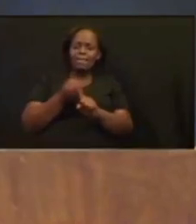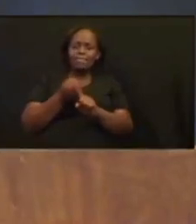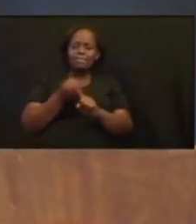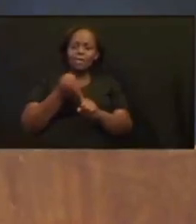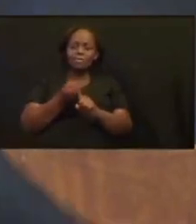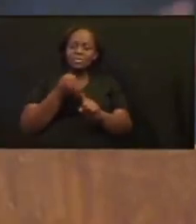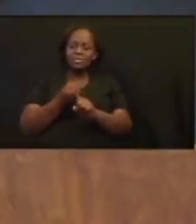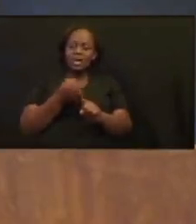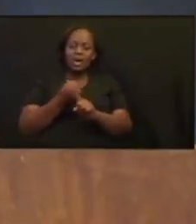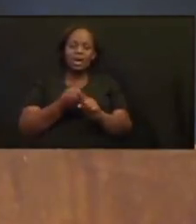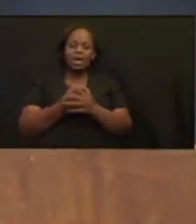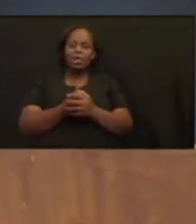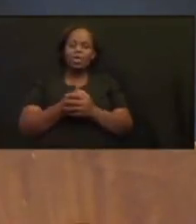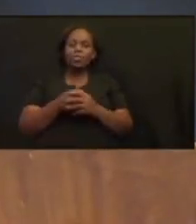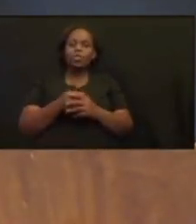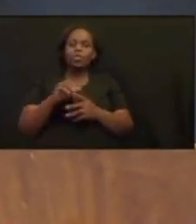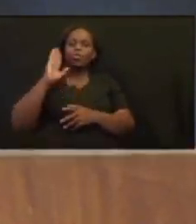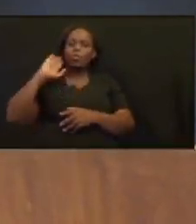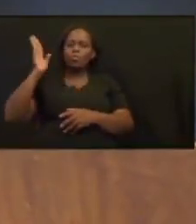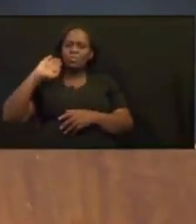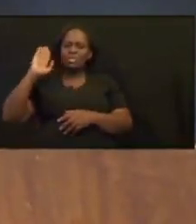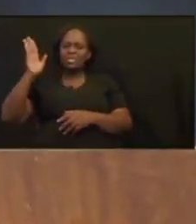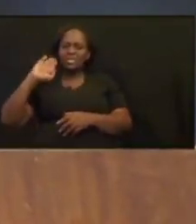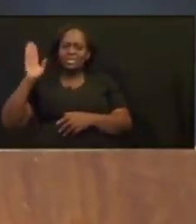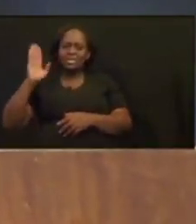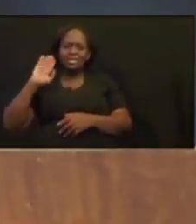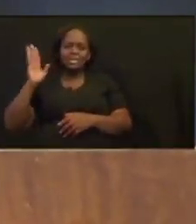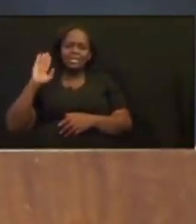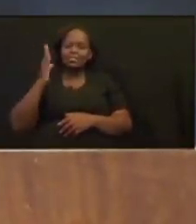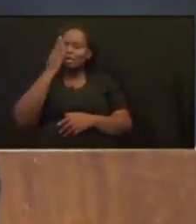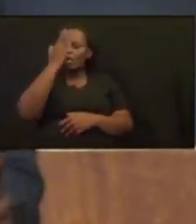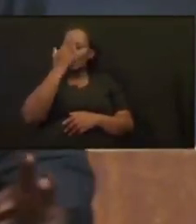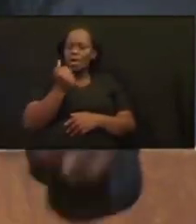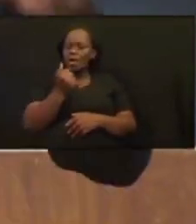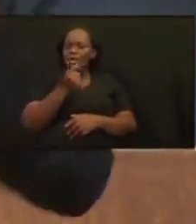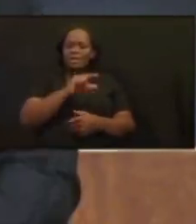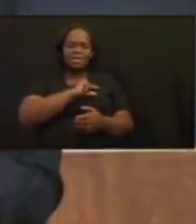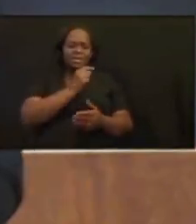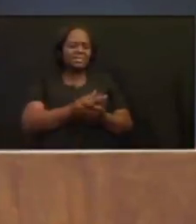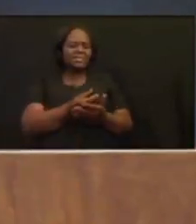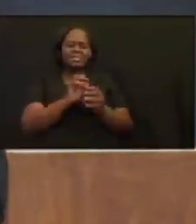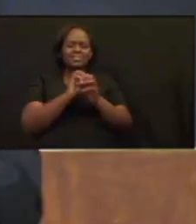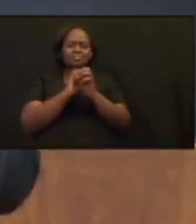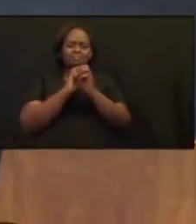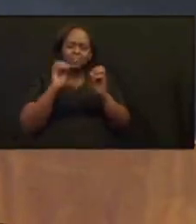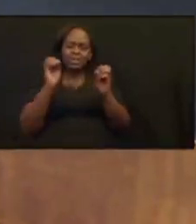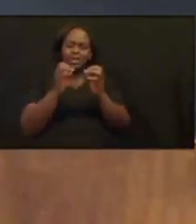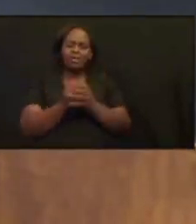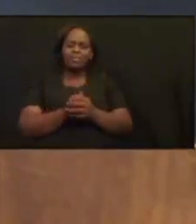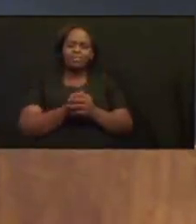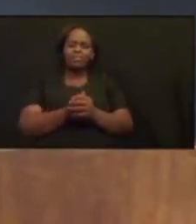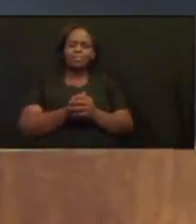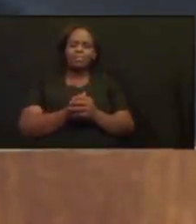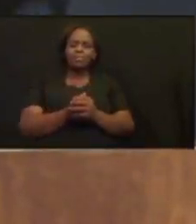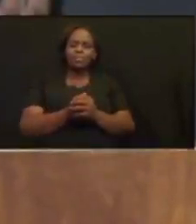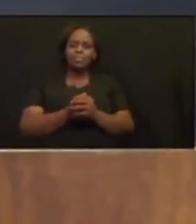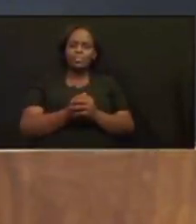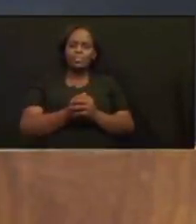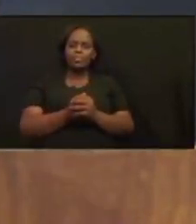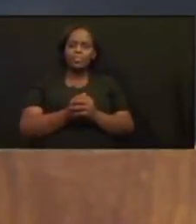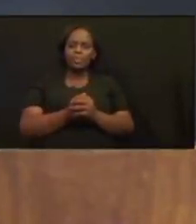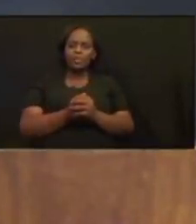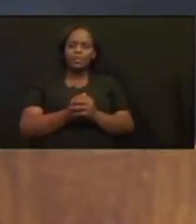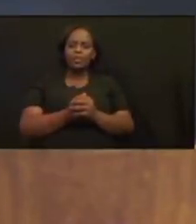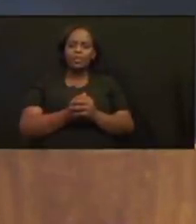seeing anything, because the grace there, listen carefully, it doesn't mean they are bad. The man is saying, but I have